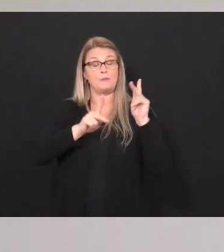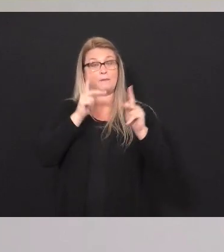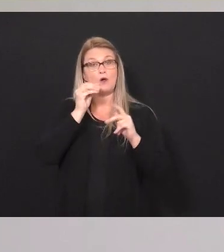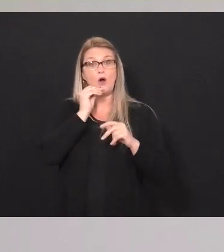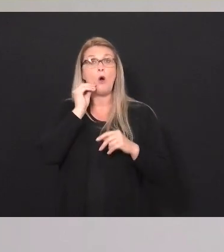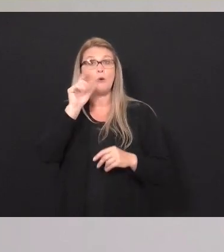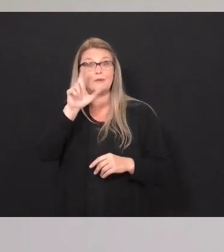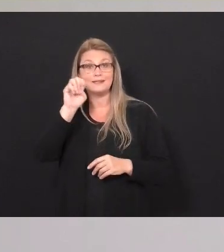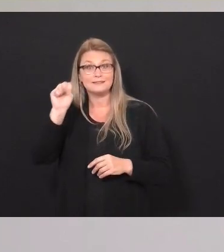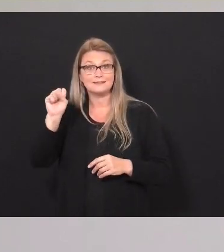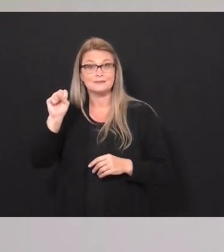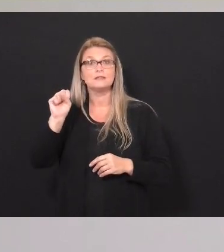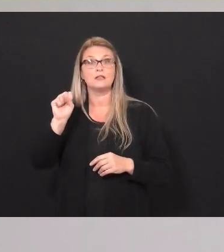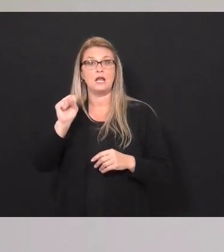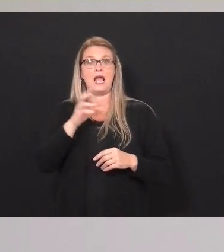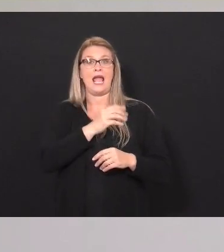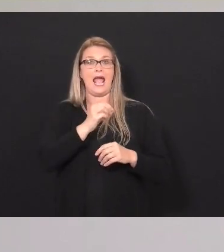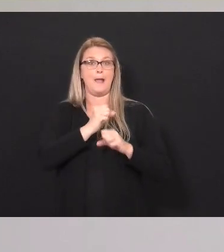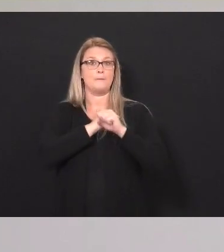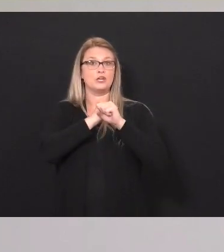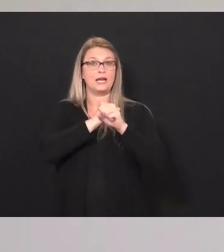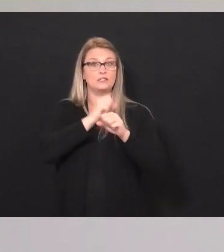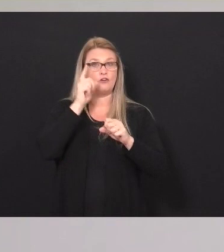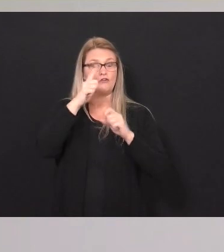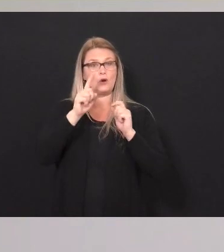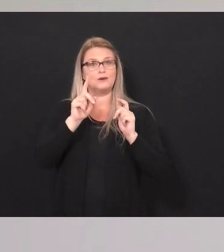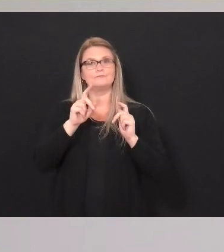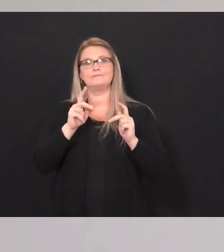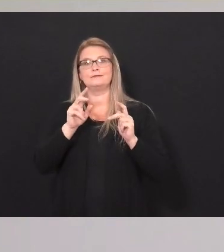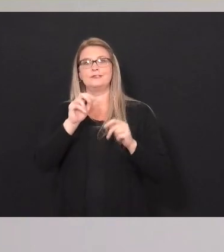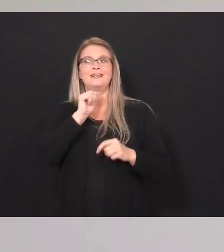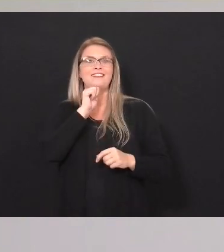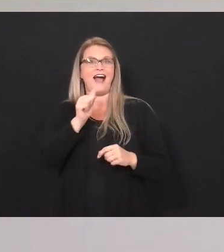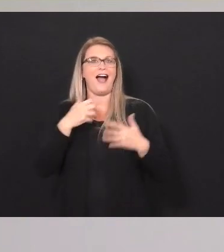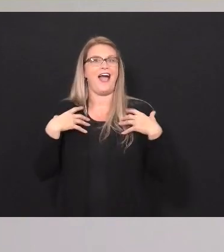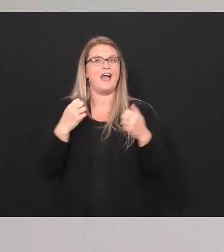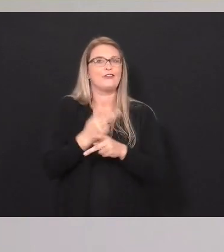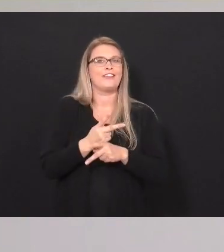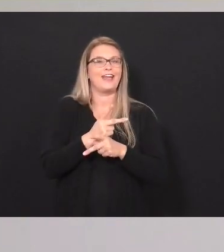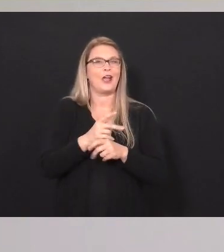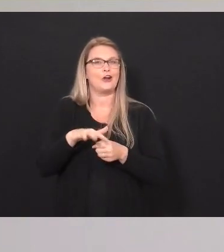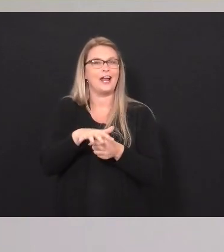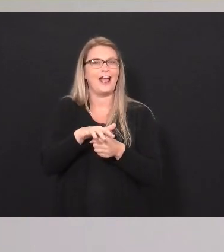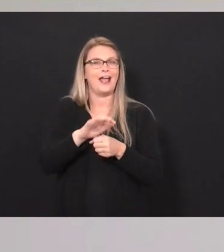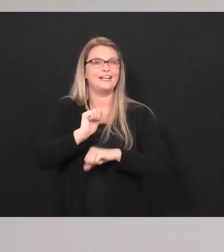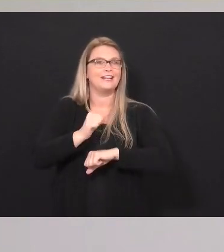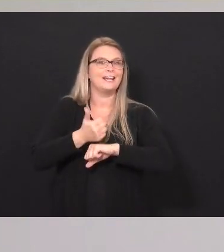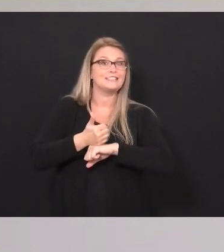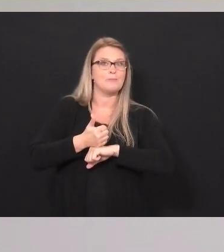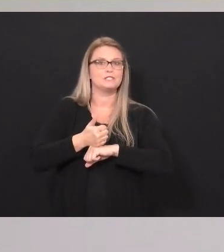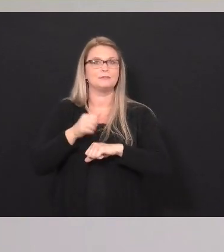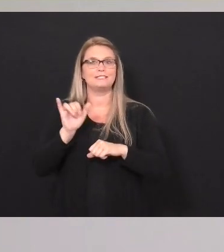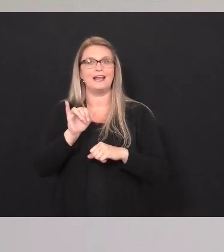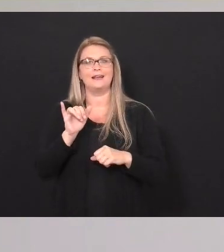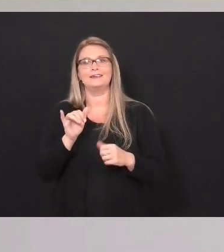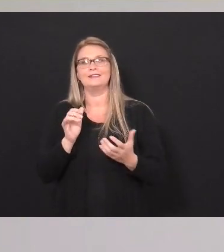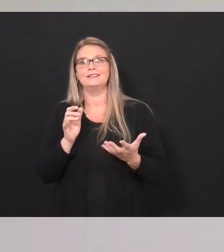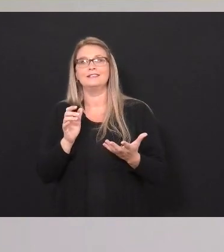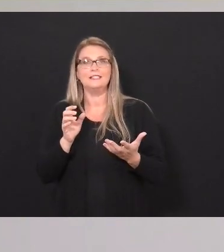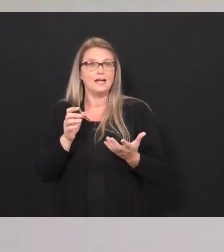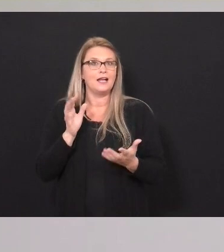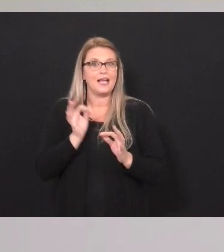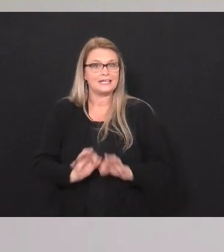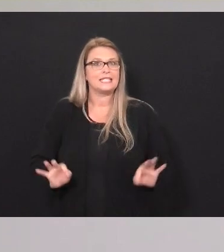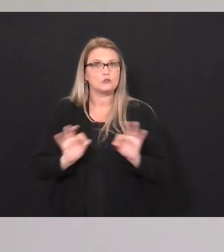There are also protective guidances for non-healthcare settings. So that would be a lot of the essential service workers and others that are